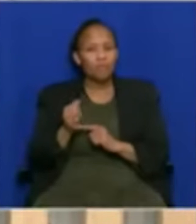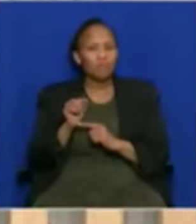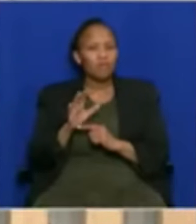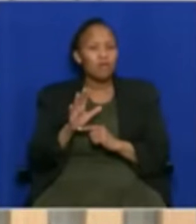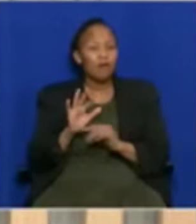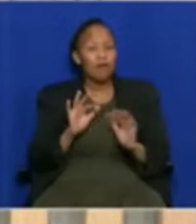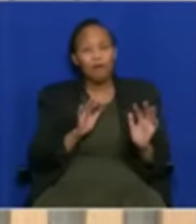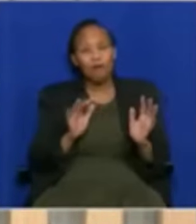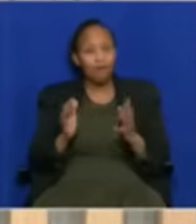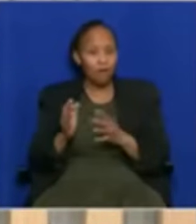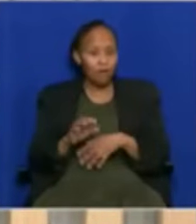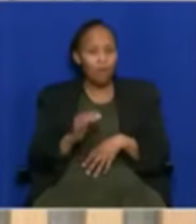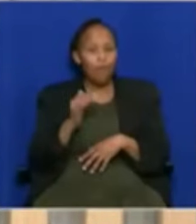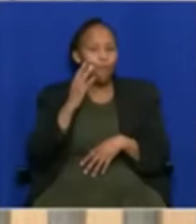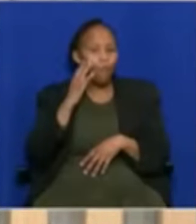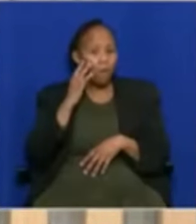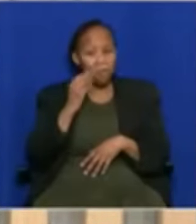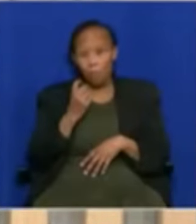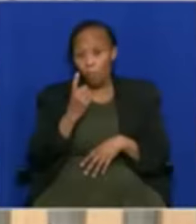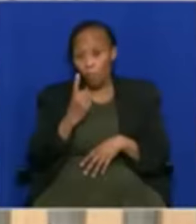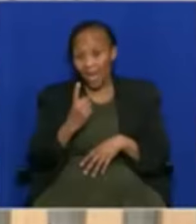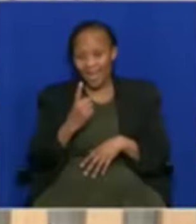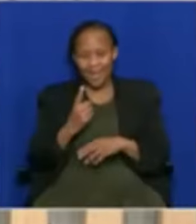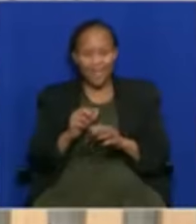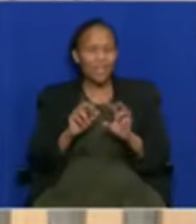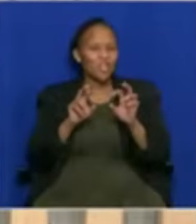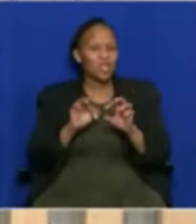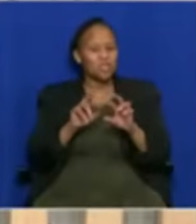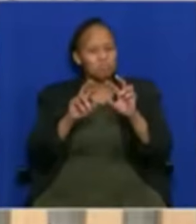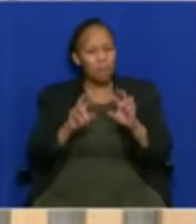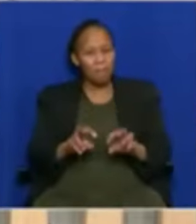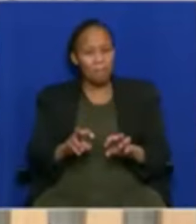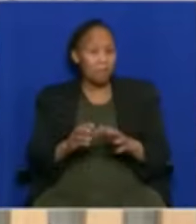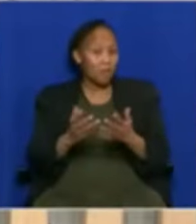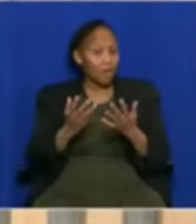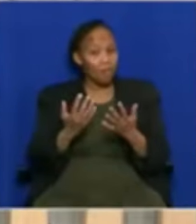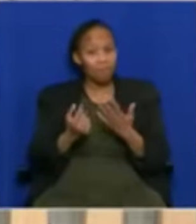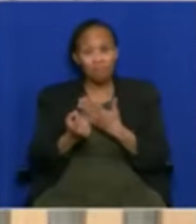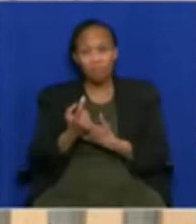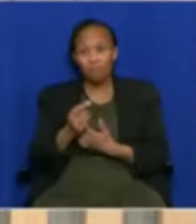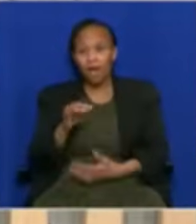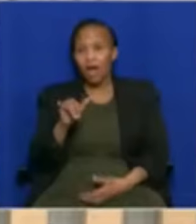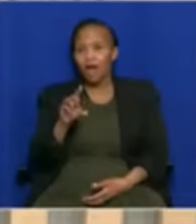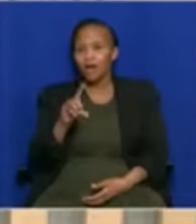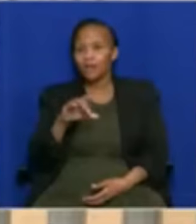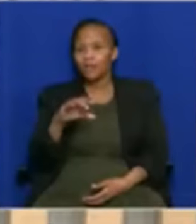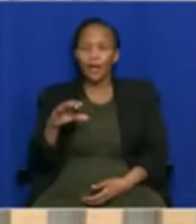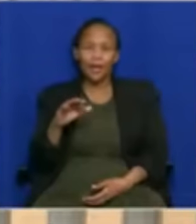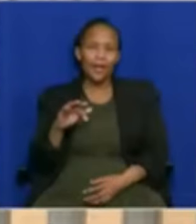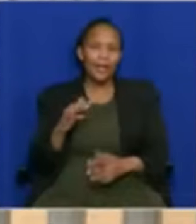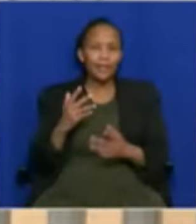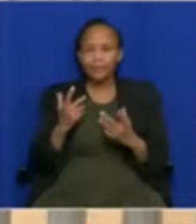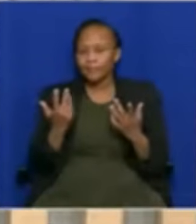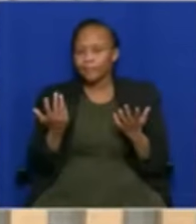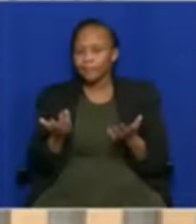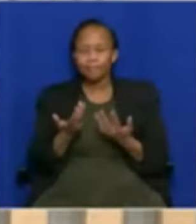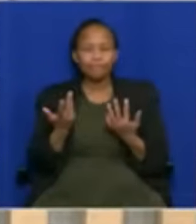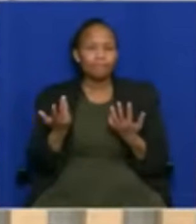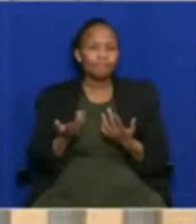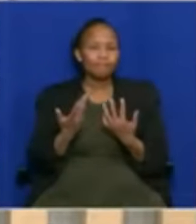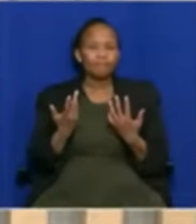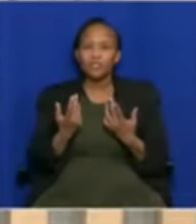one issue, then IDEC can run around inquiring into, in this case in